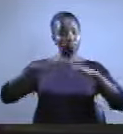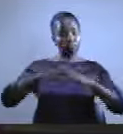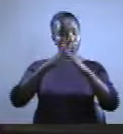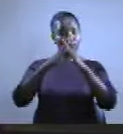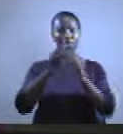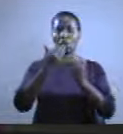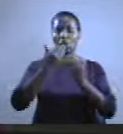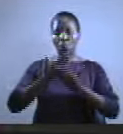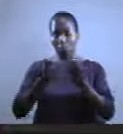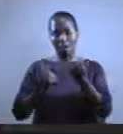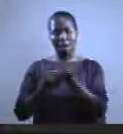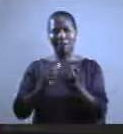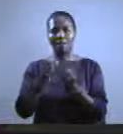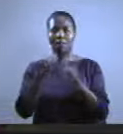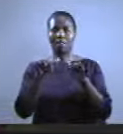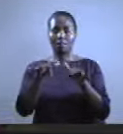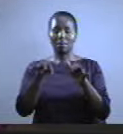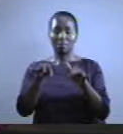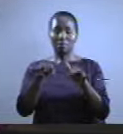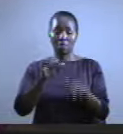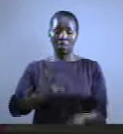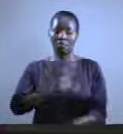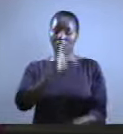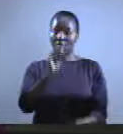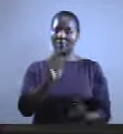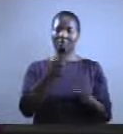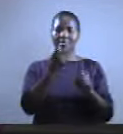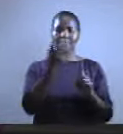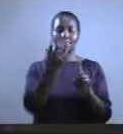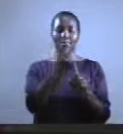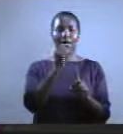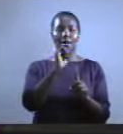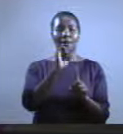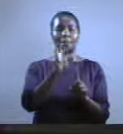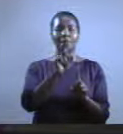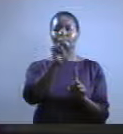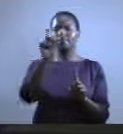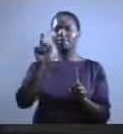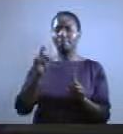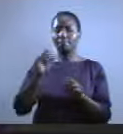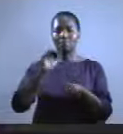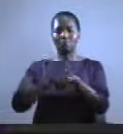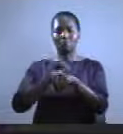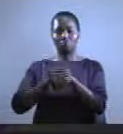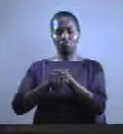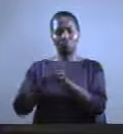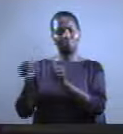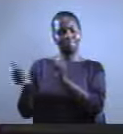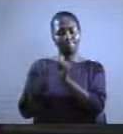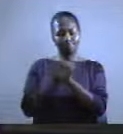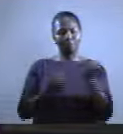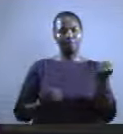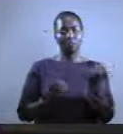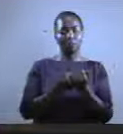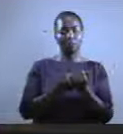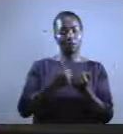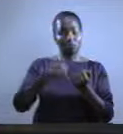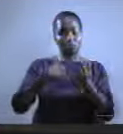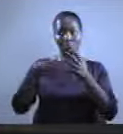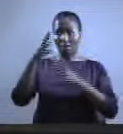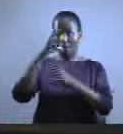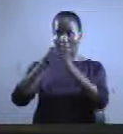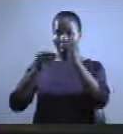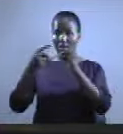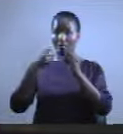others. South Africa could not have achieved its democracy without the contribution of friends around the world. We learned that when